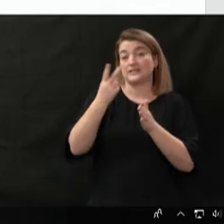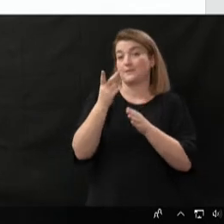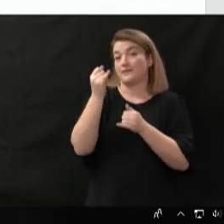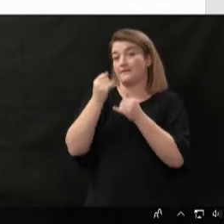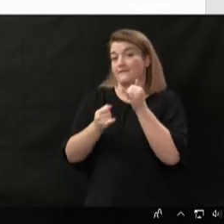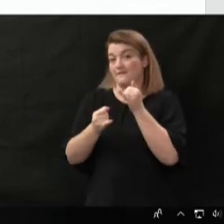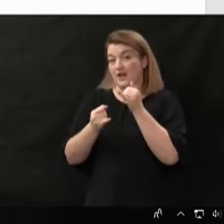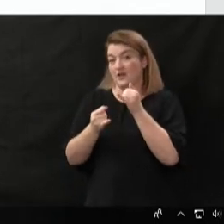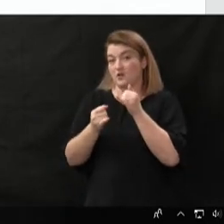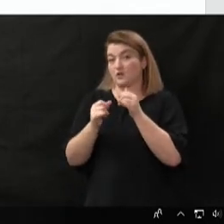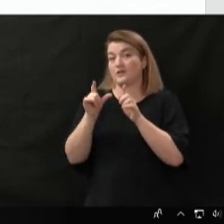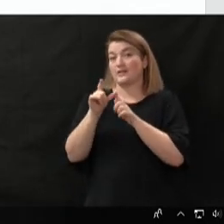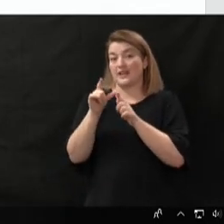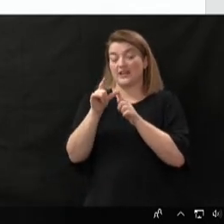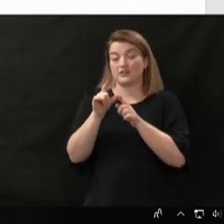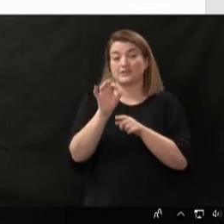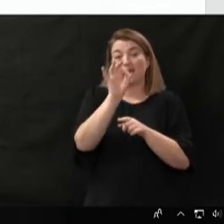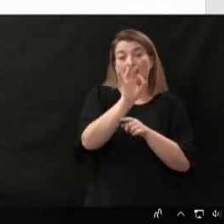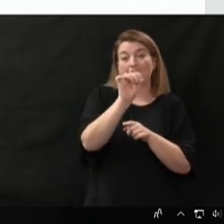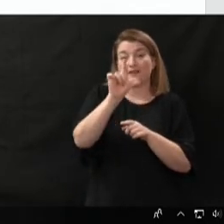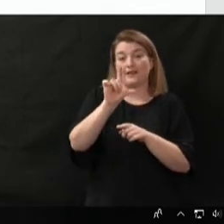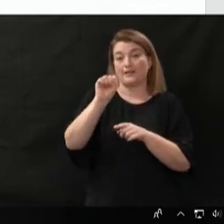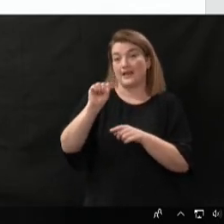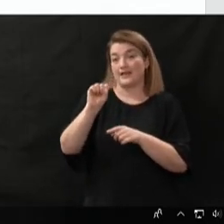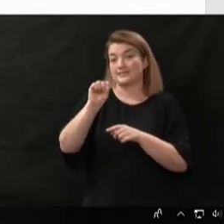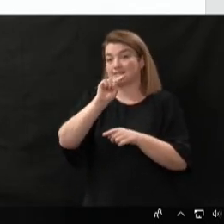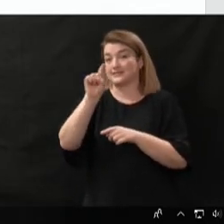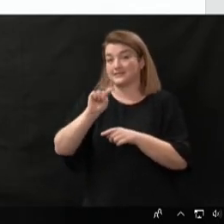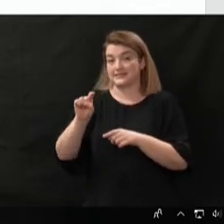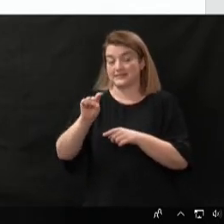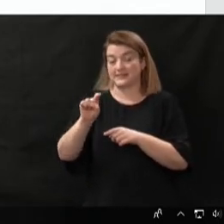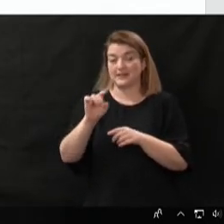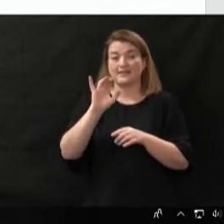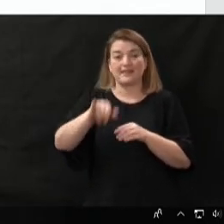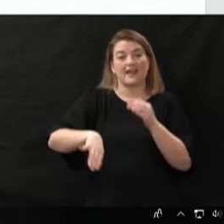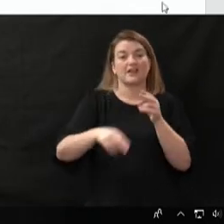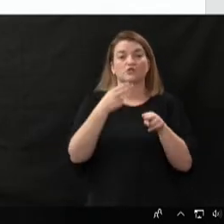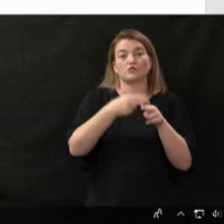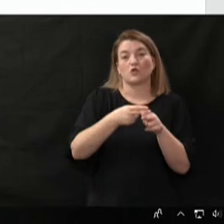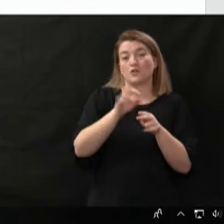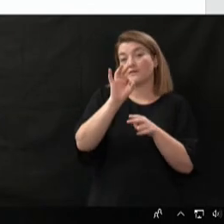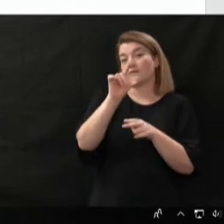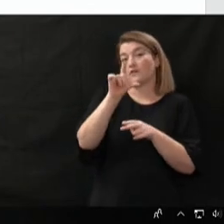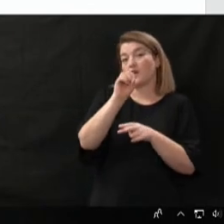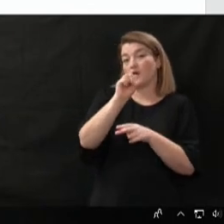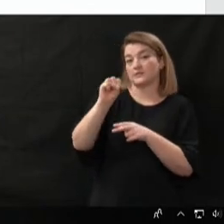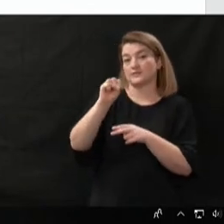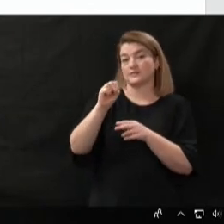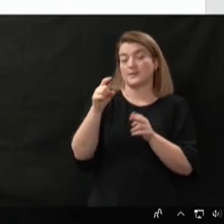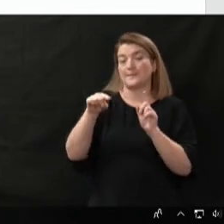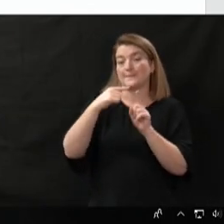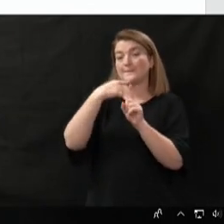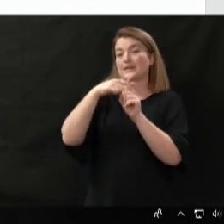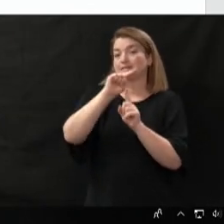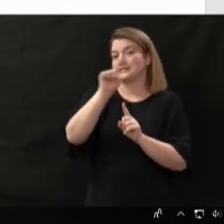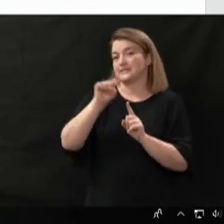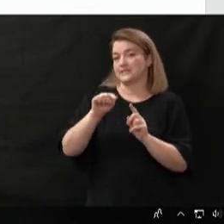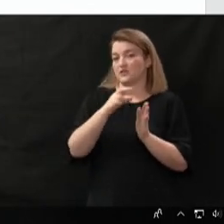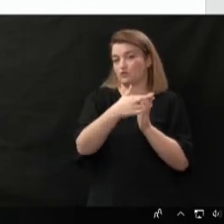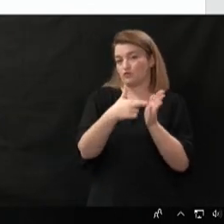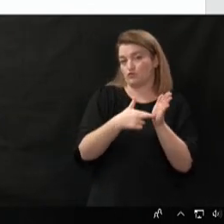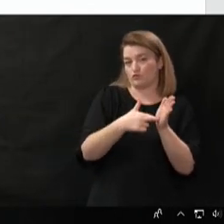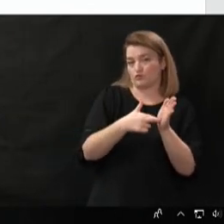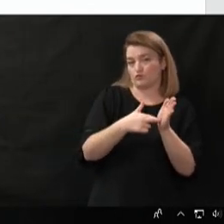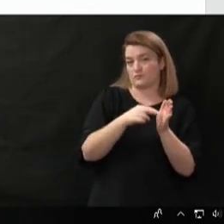F, L, S, and Z. And that's called the floss plus Z rule for the F, L, S, and then plus the